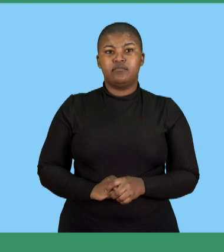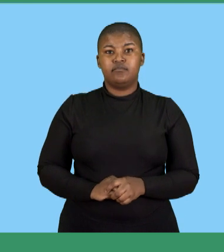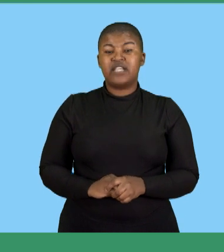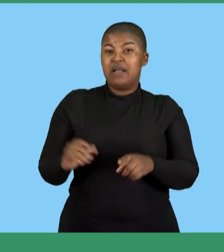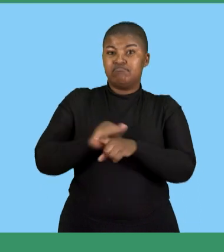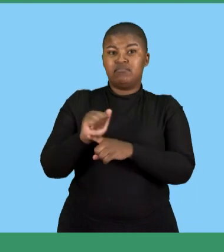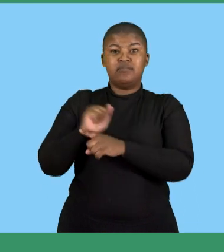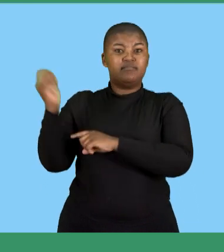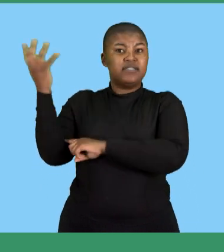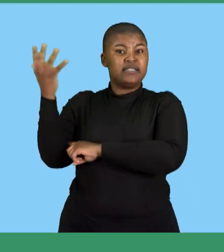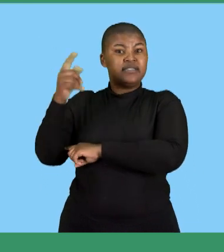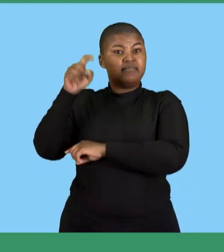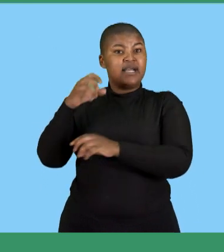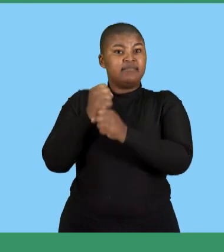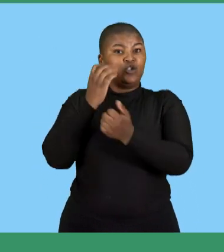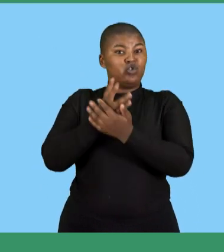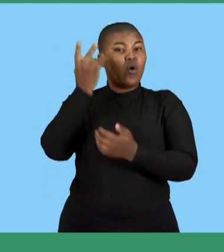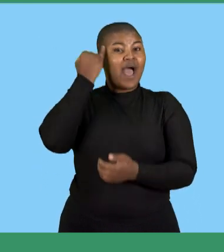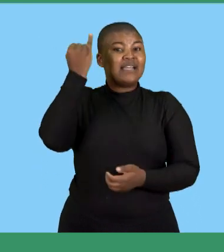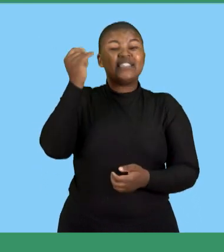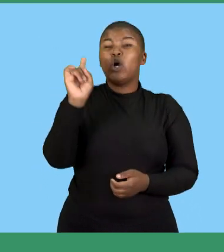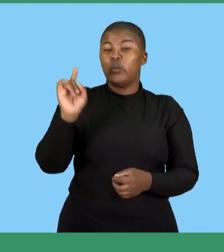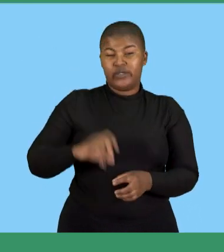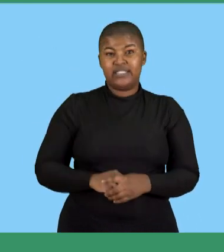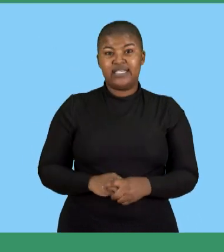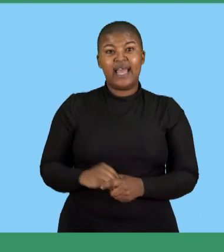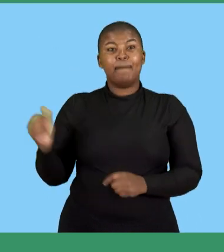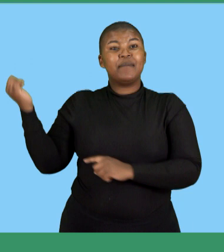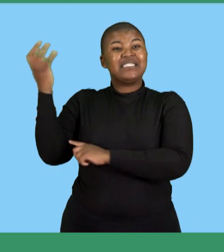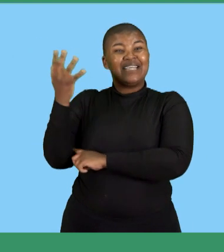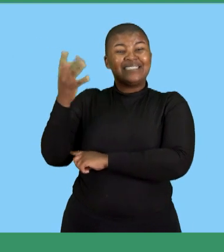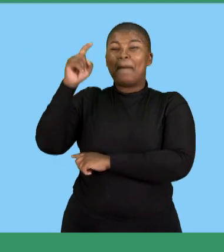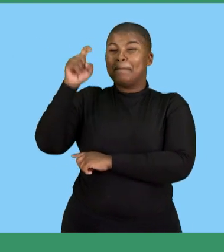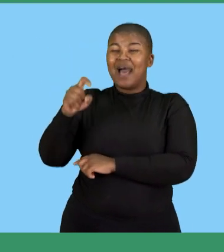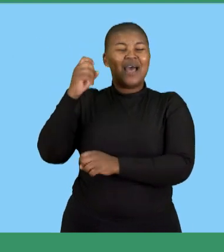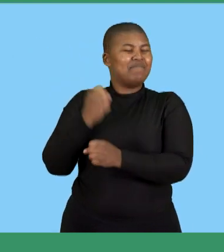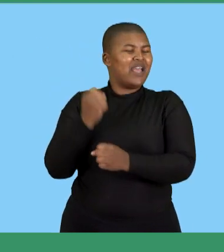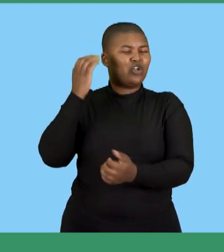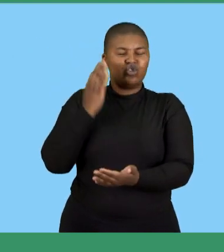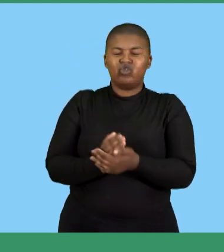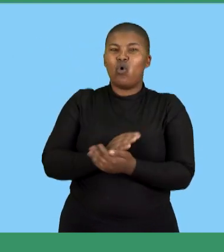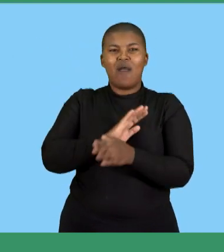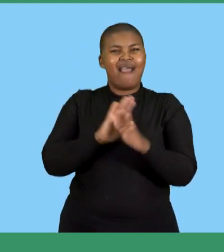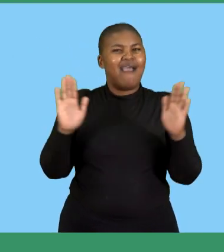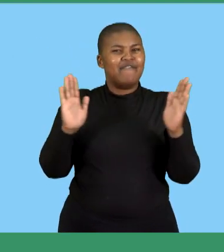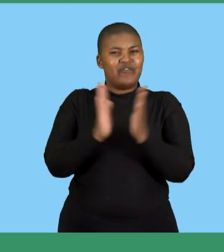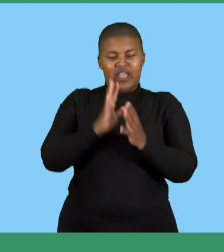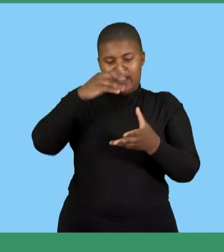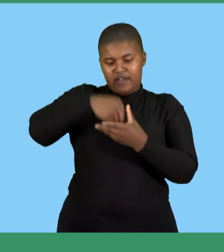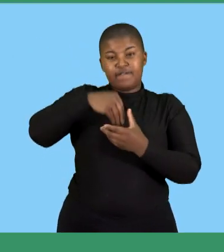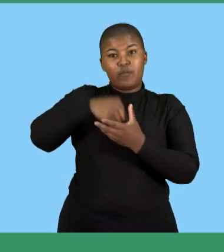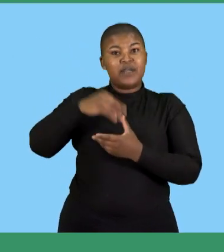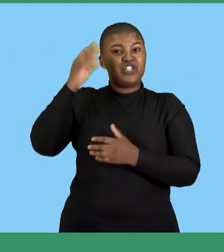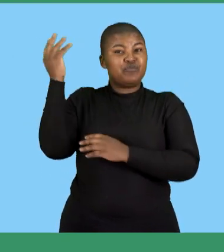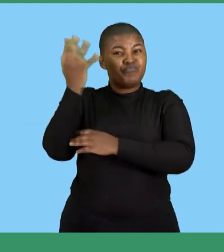when preparing for a presentation is the idea that now the presenter should be fully conversant with the